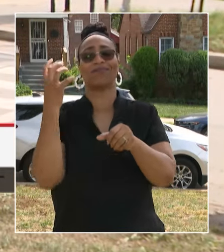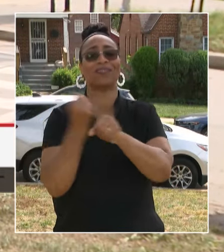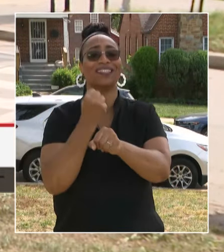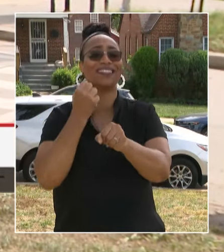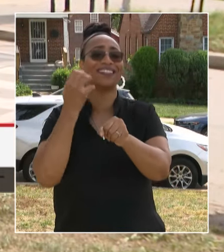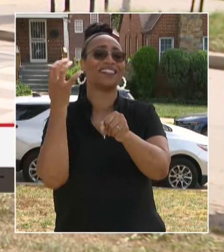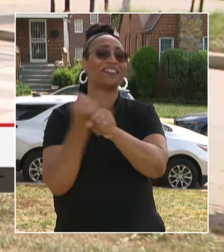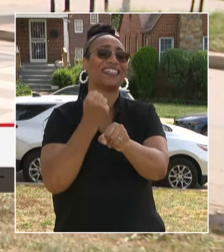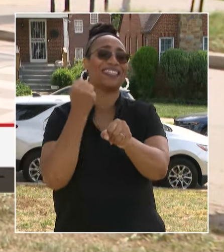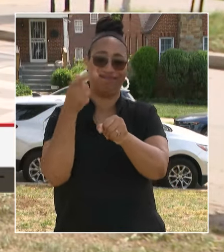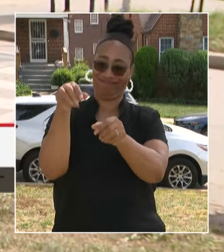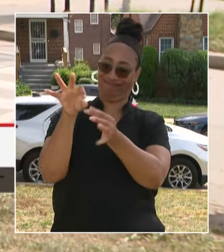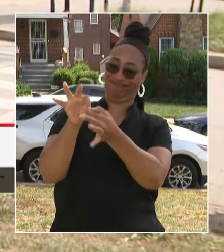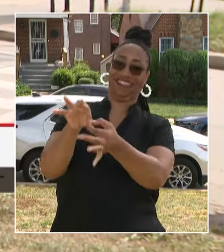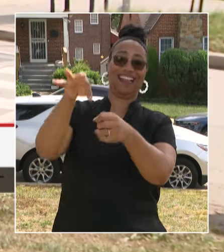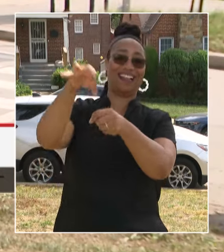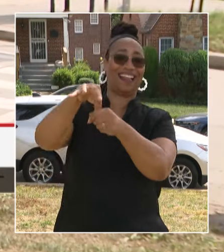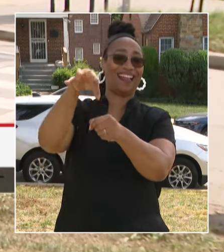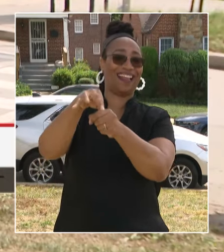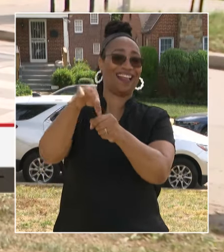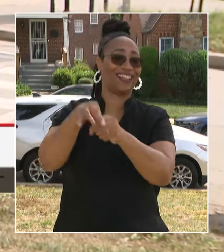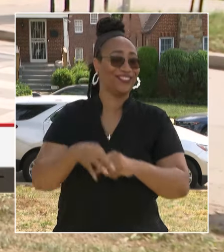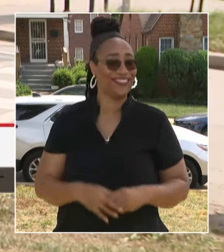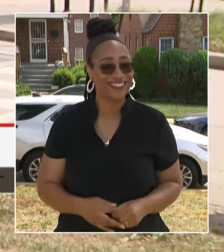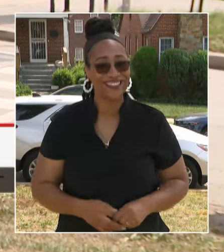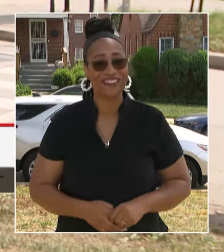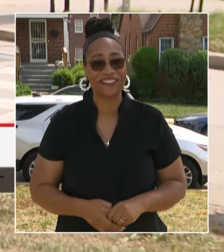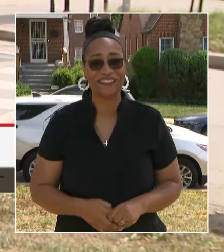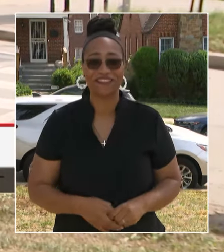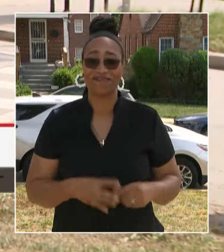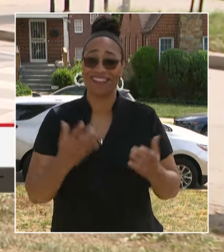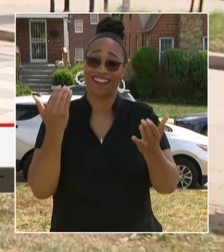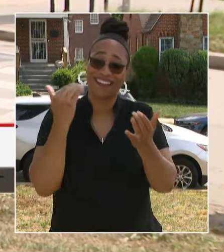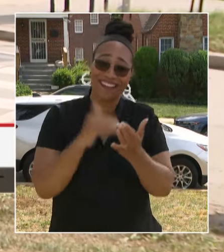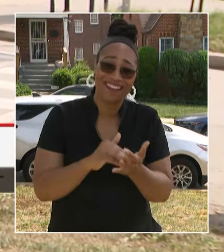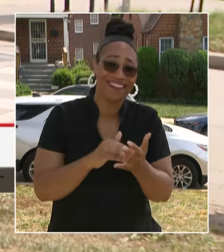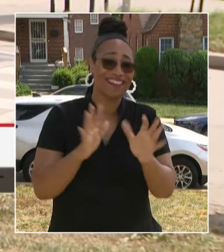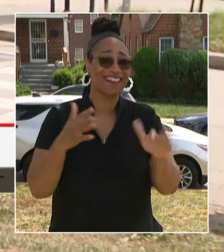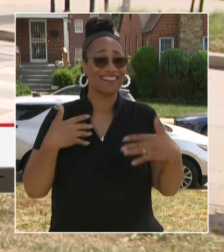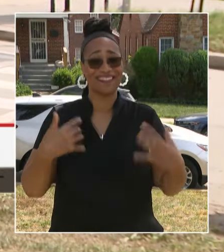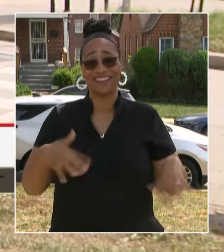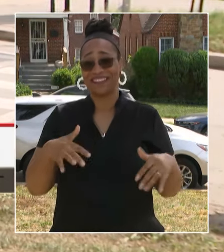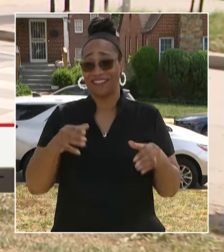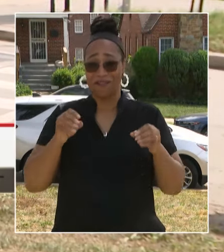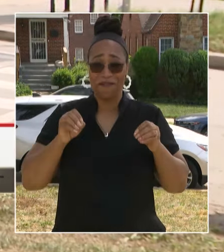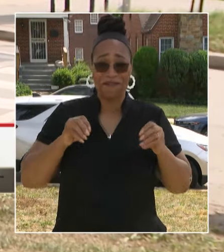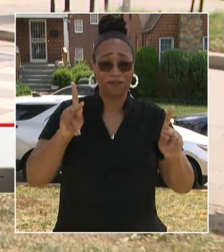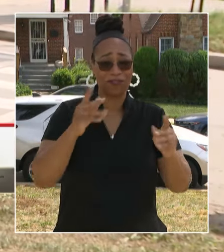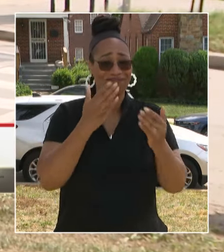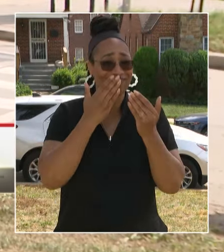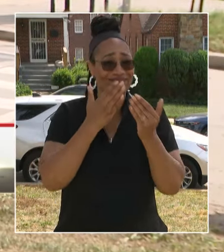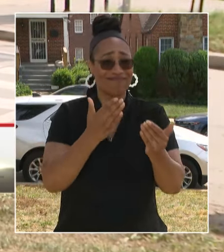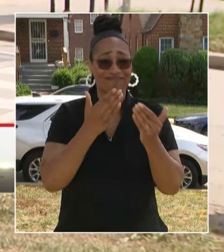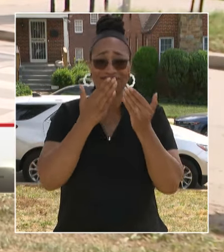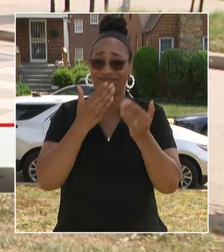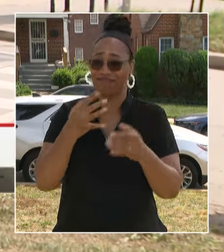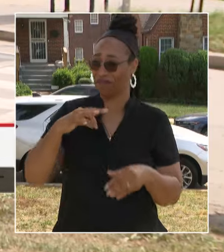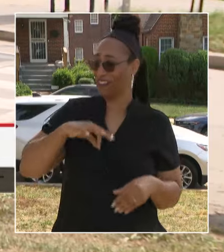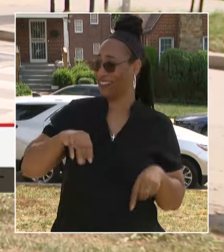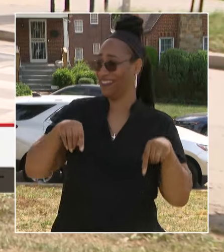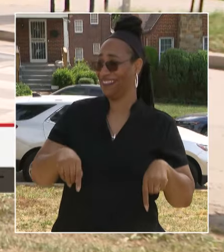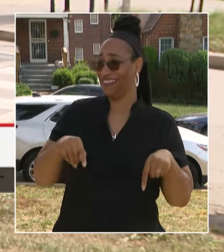And we appreciate this honor and this privilege to be on this corner at this place at this time. Spaulding family, we miss